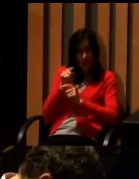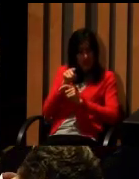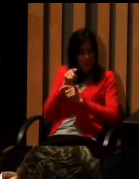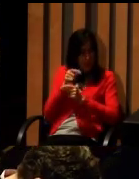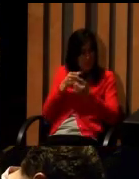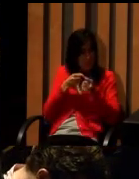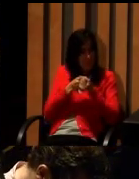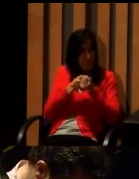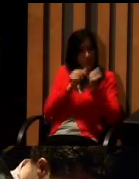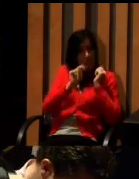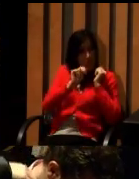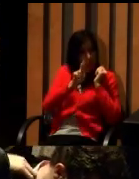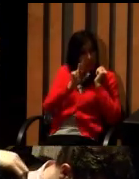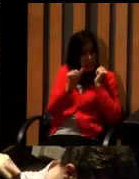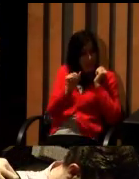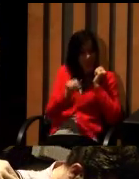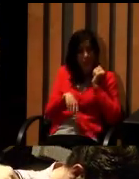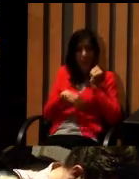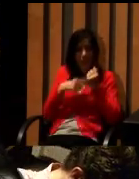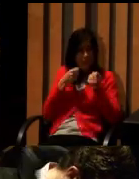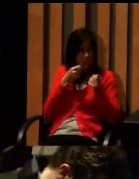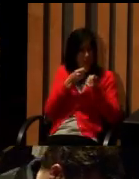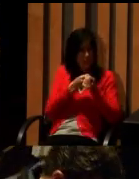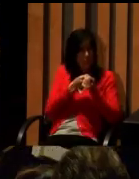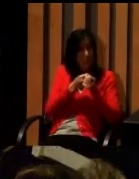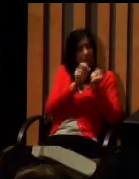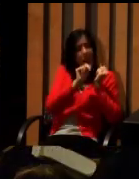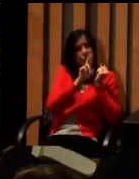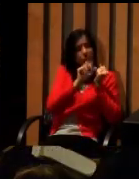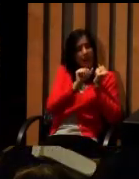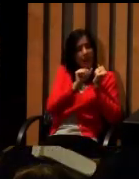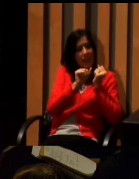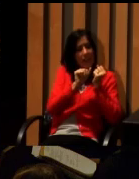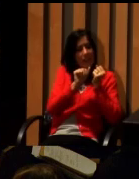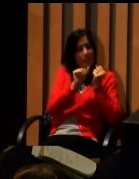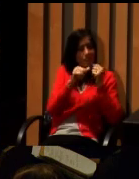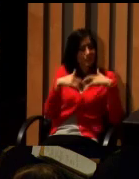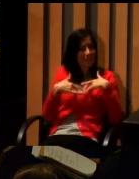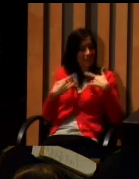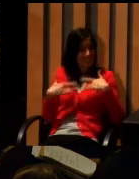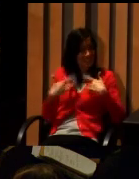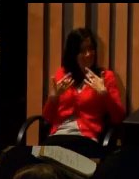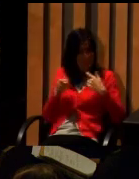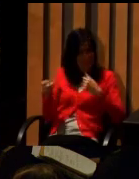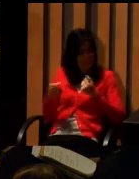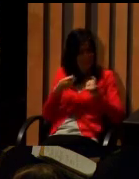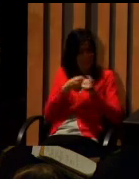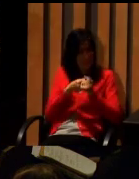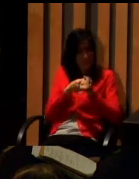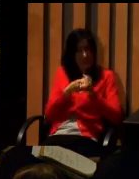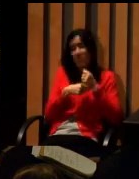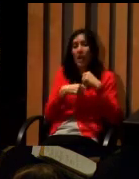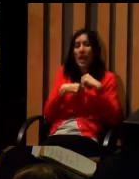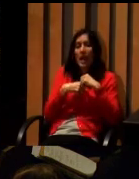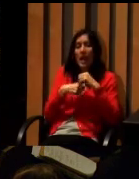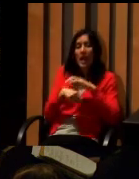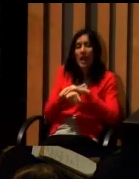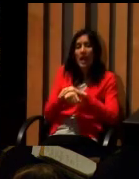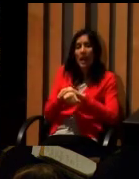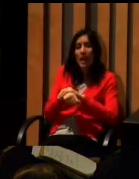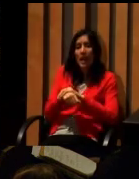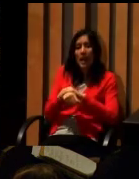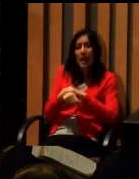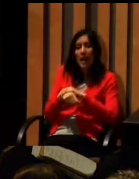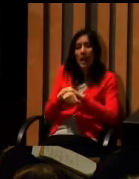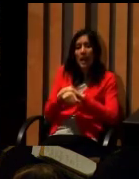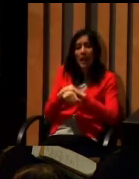events? And some of those events, if I'm not mistaken, were geared toward youth, and this has happened over the last few years. I don't know if the team has